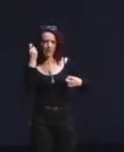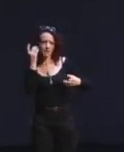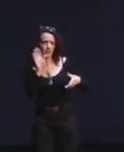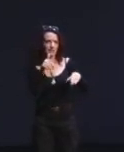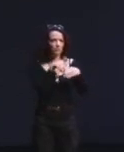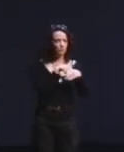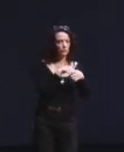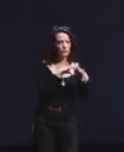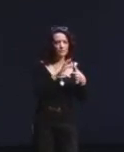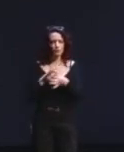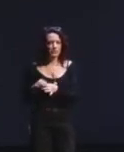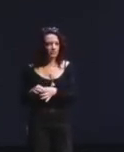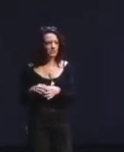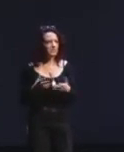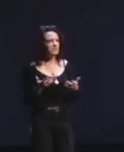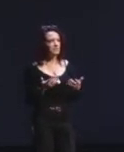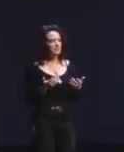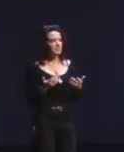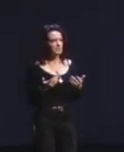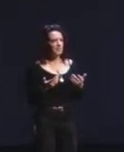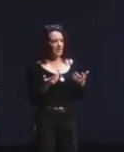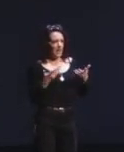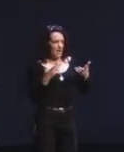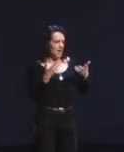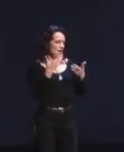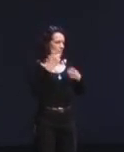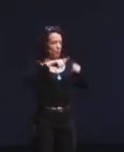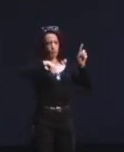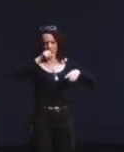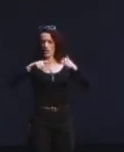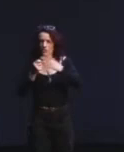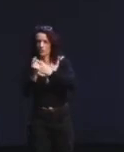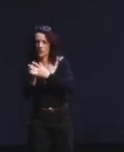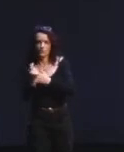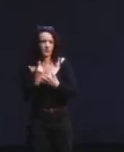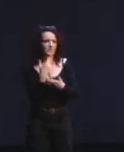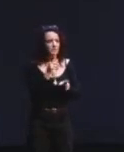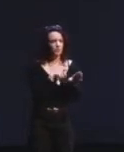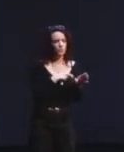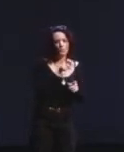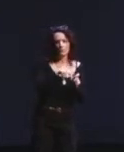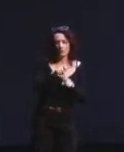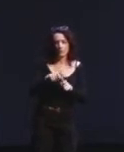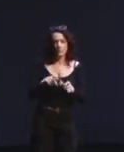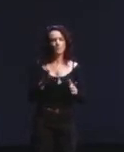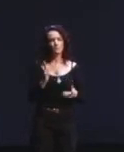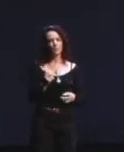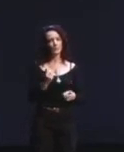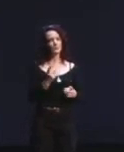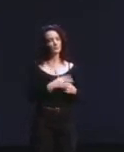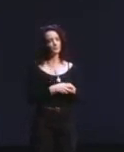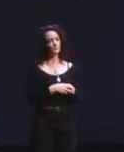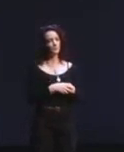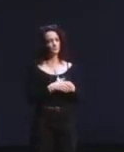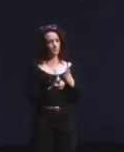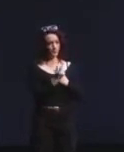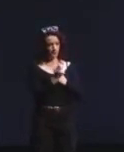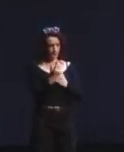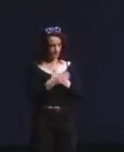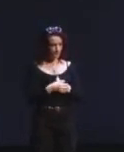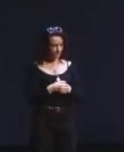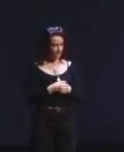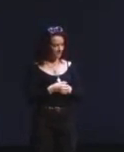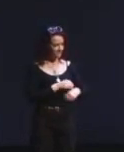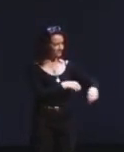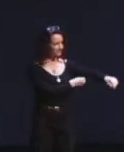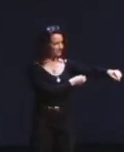inclusive strategies of, having a range of opportunities for young people. But very often, I